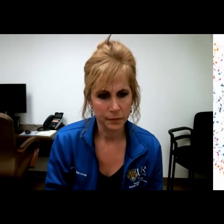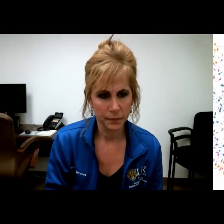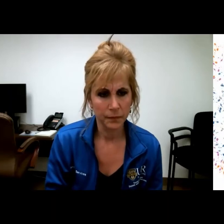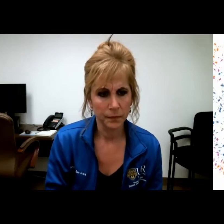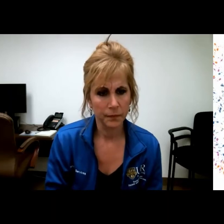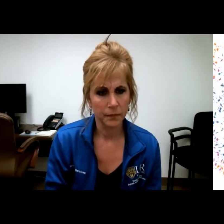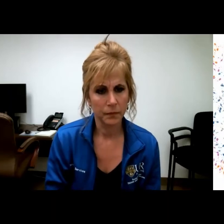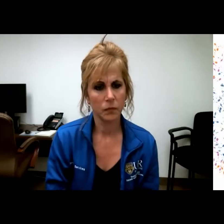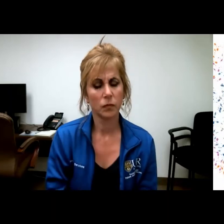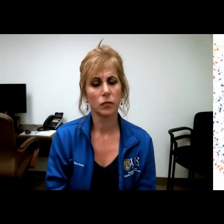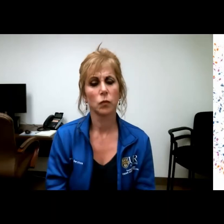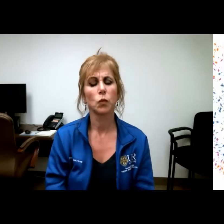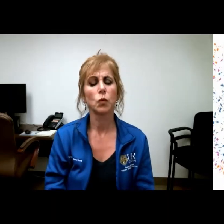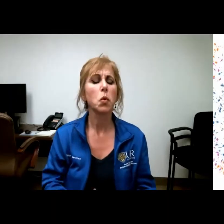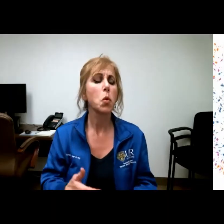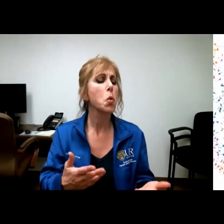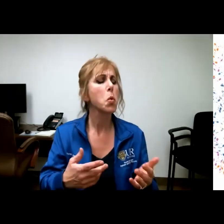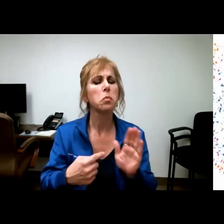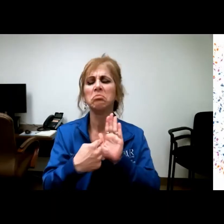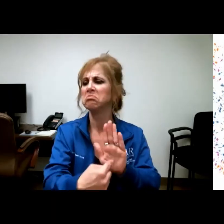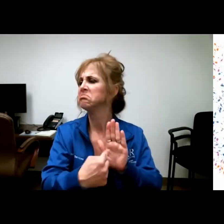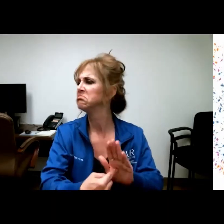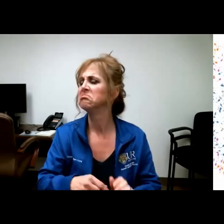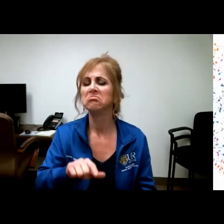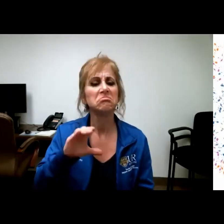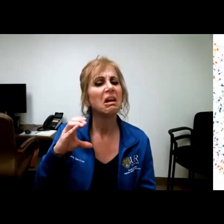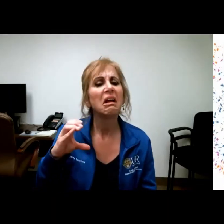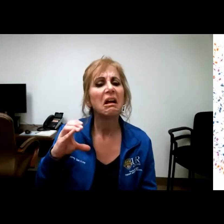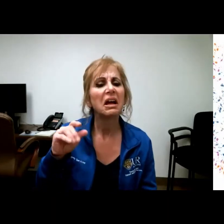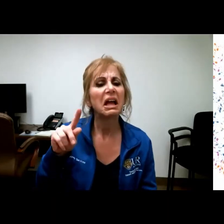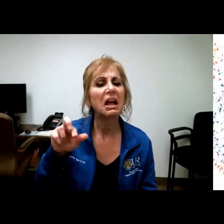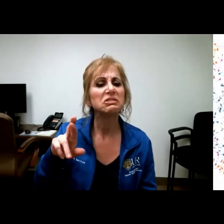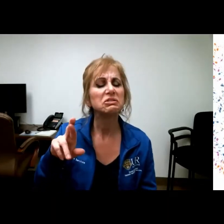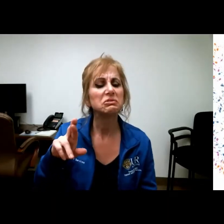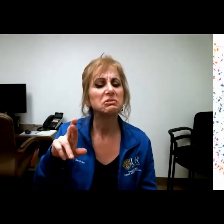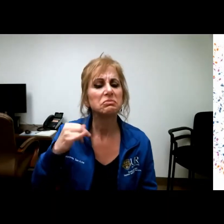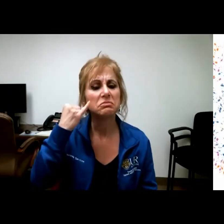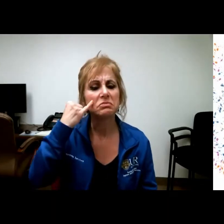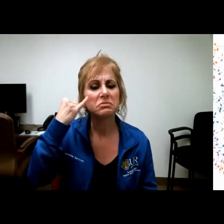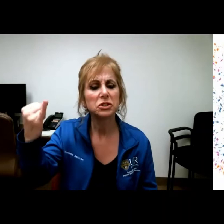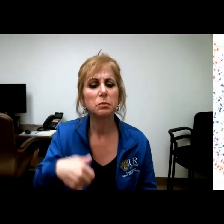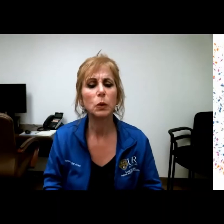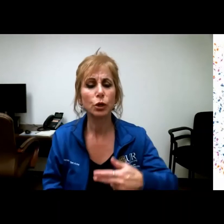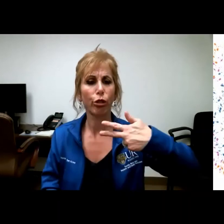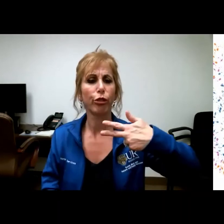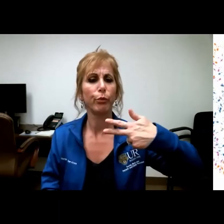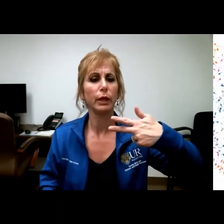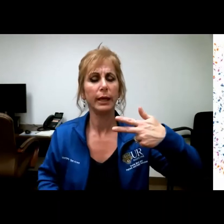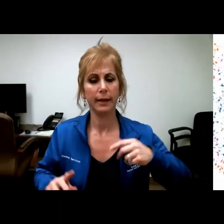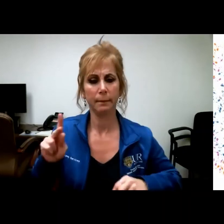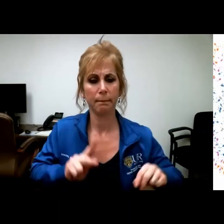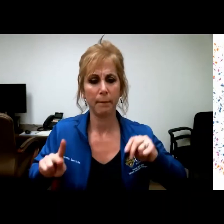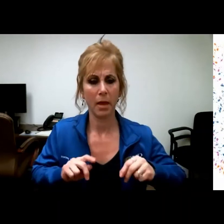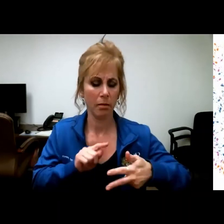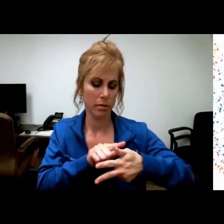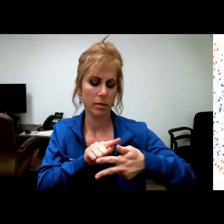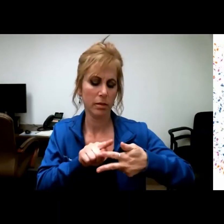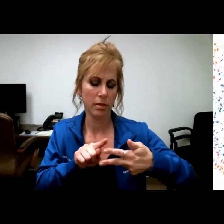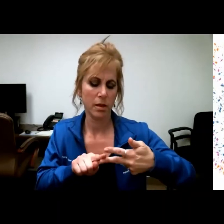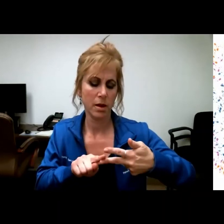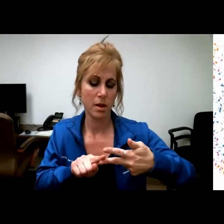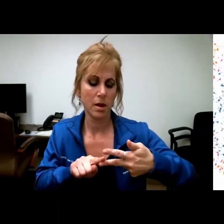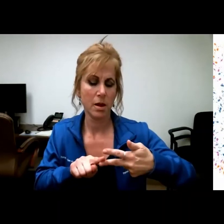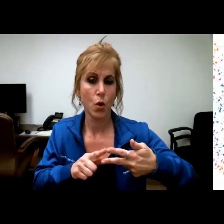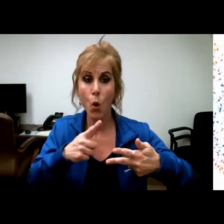are diagnosed with the same cancer, and the African American person and the Latino person will die more